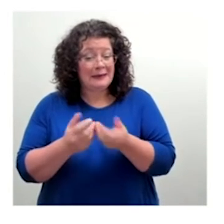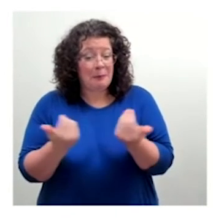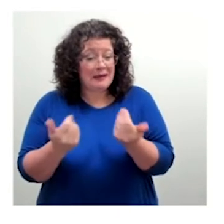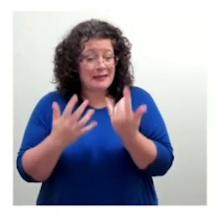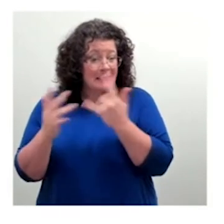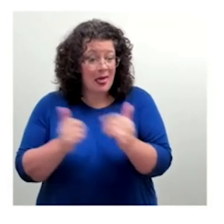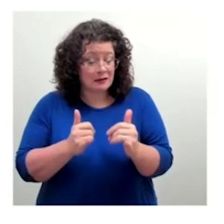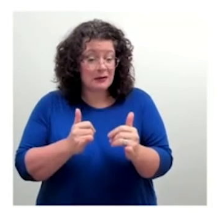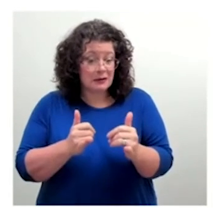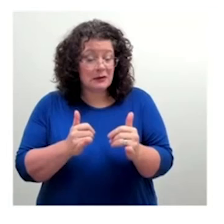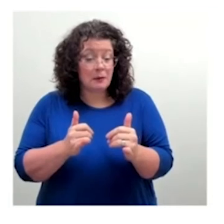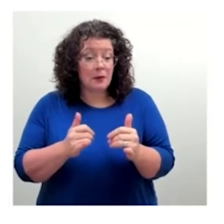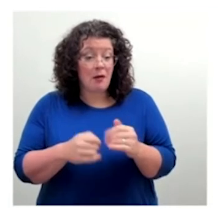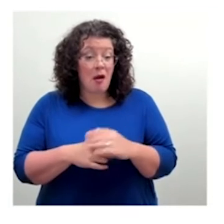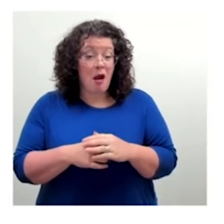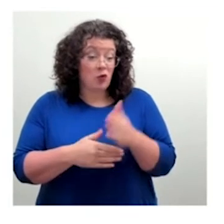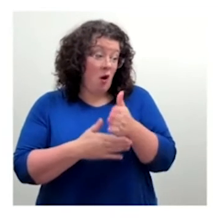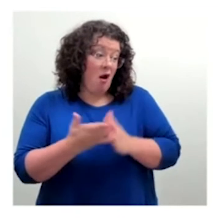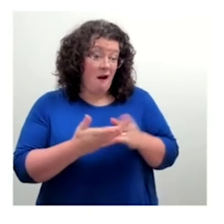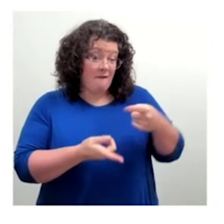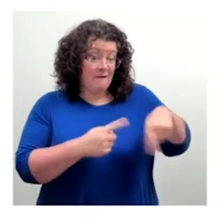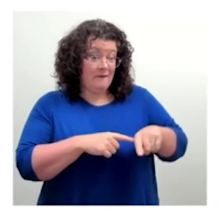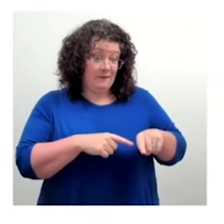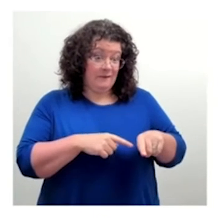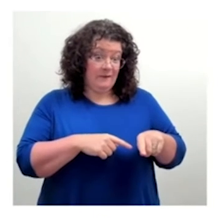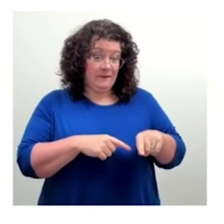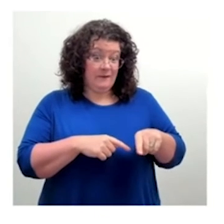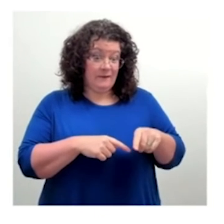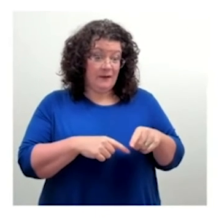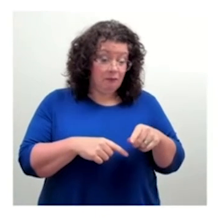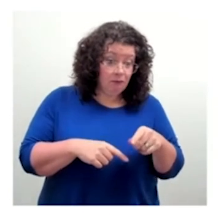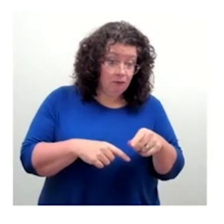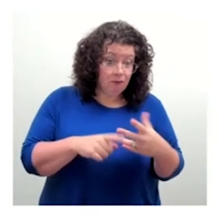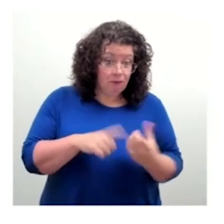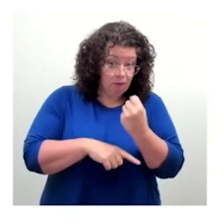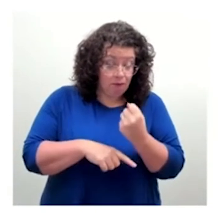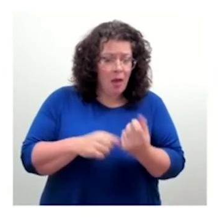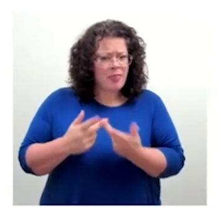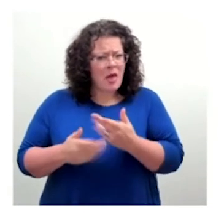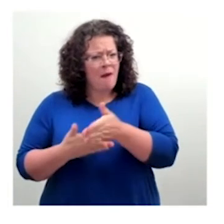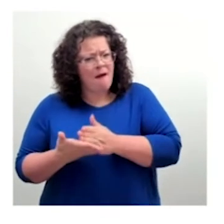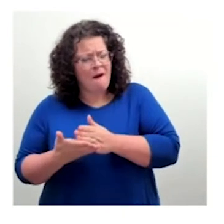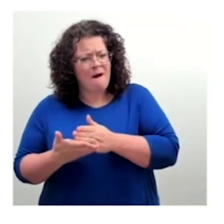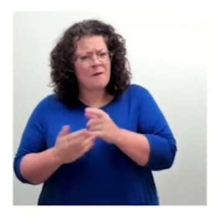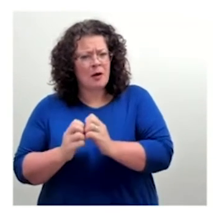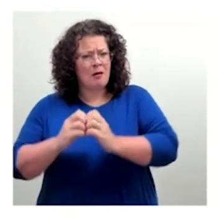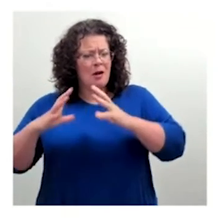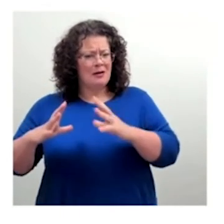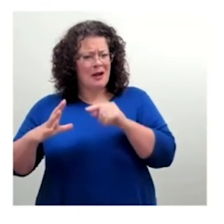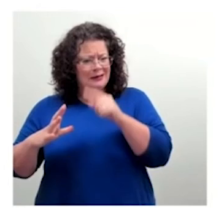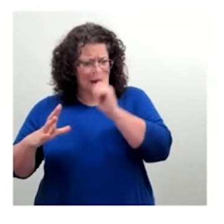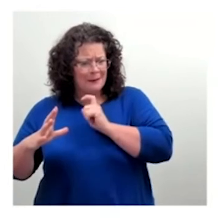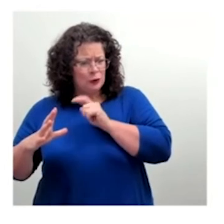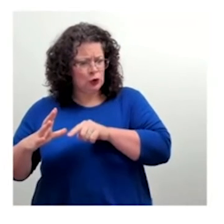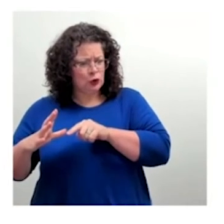live with shoppers. And this was in 2017, and there was a 24% uplift from the enhanced imagery, which Unilever